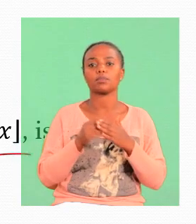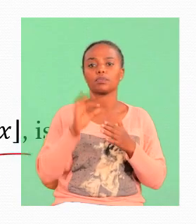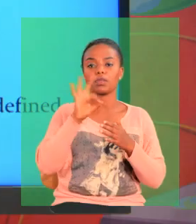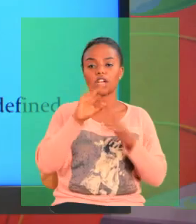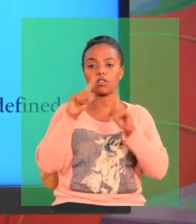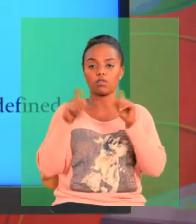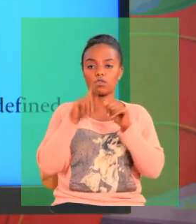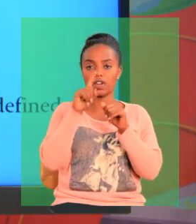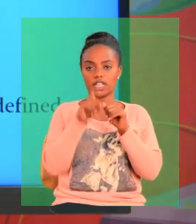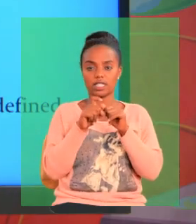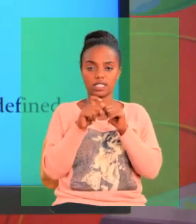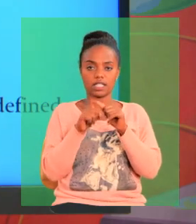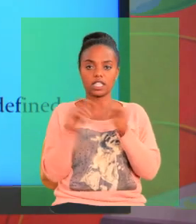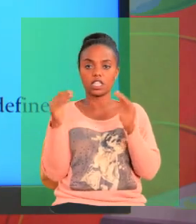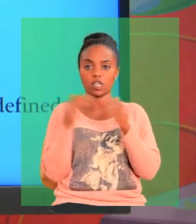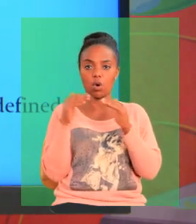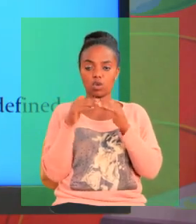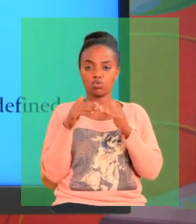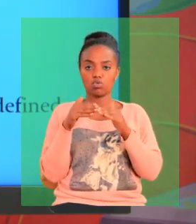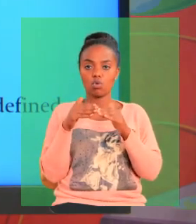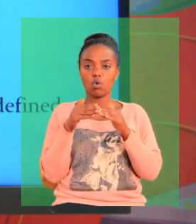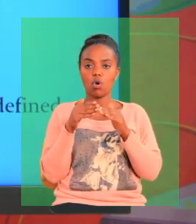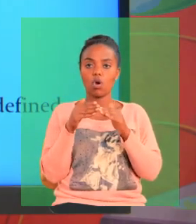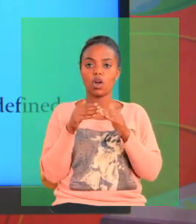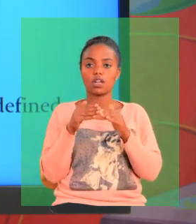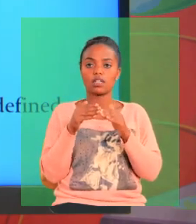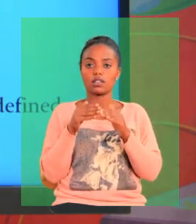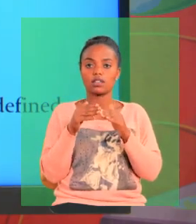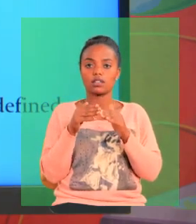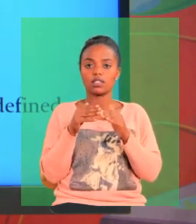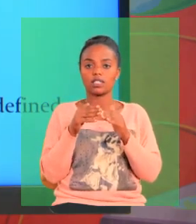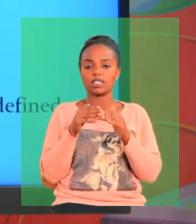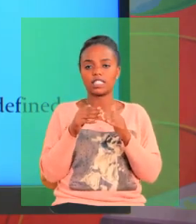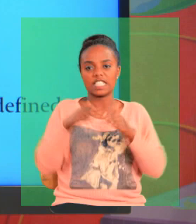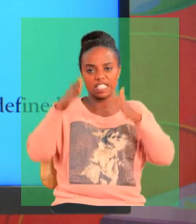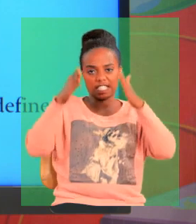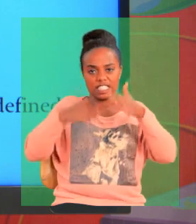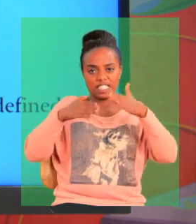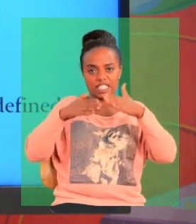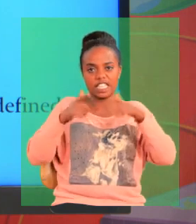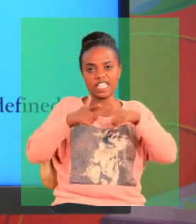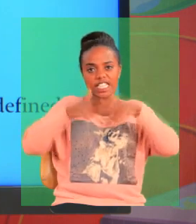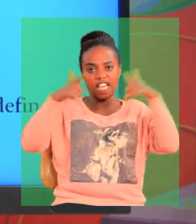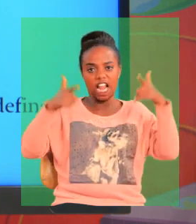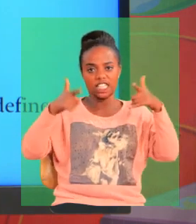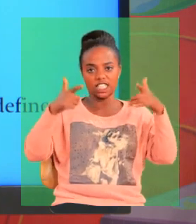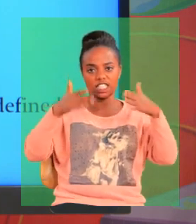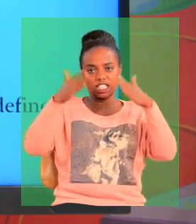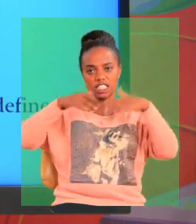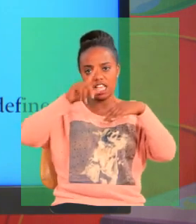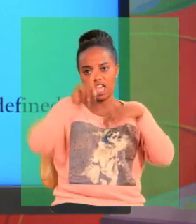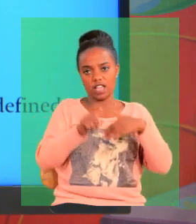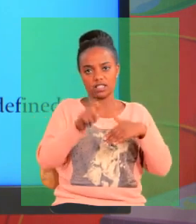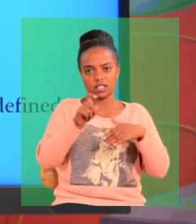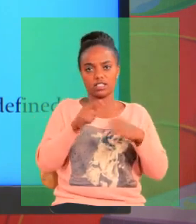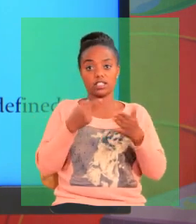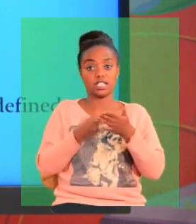x is equals to the greatest integer of x. This is defined